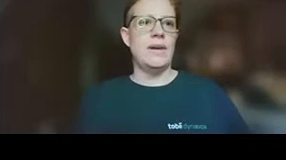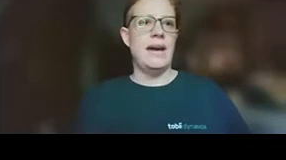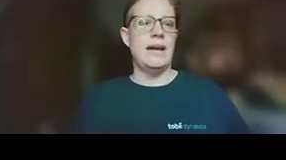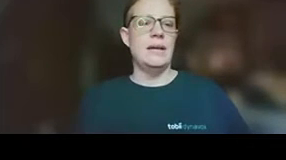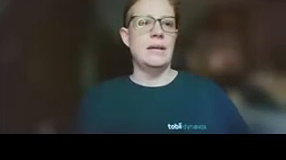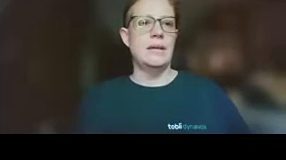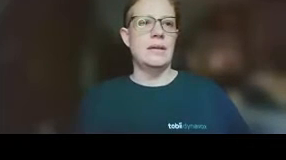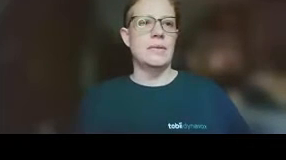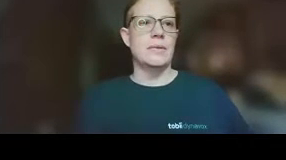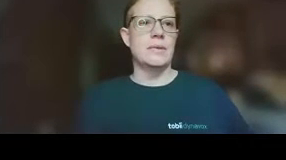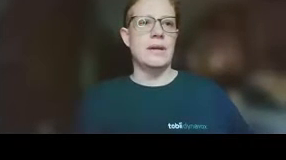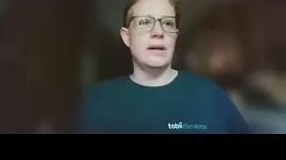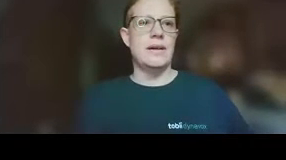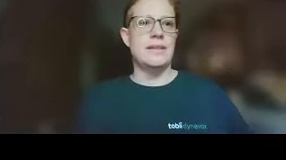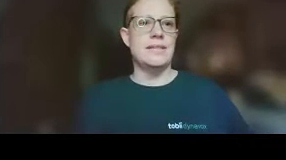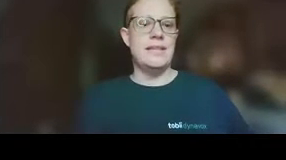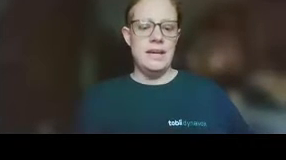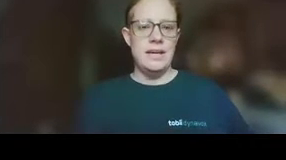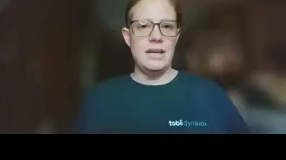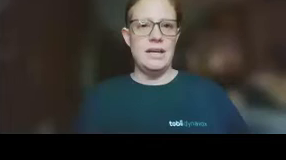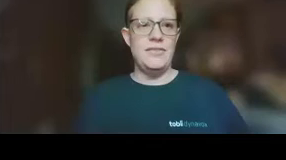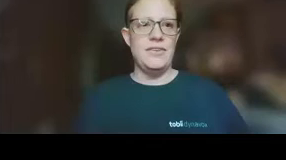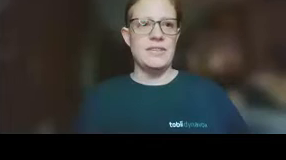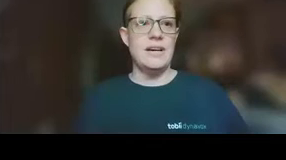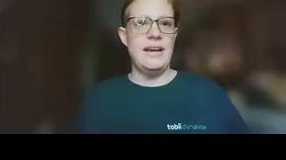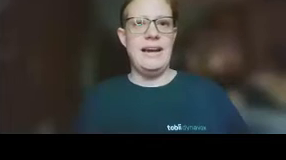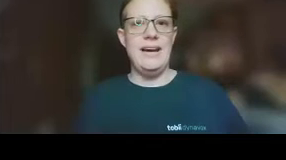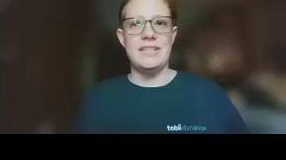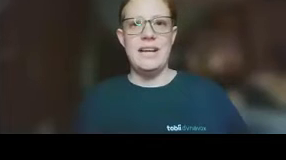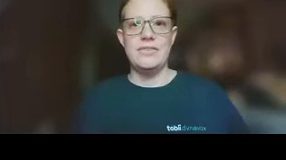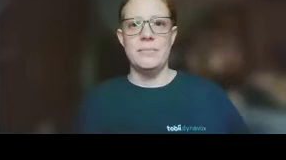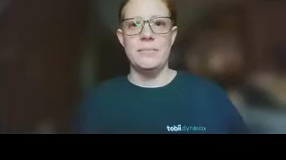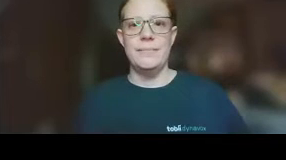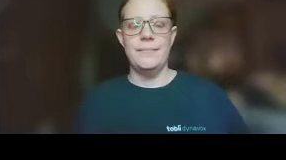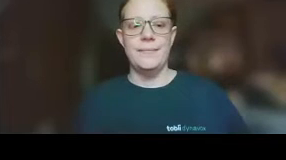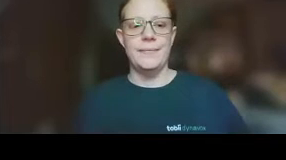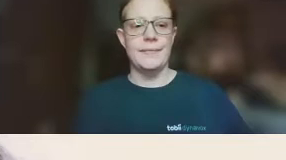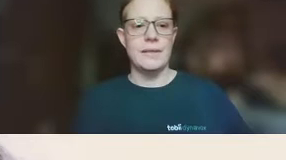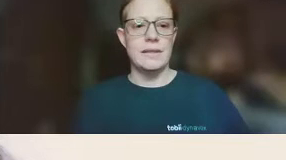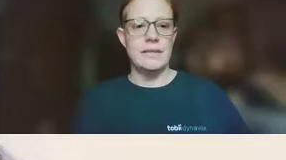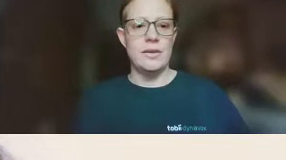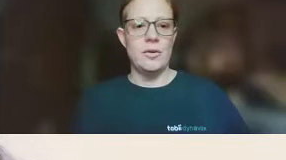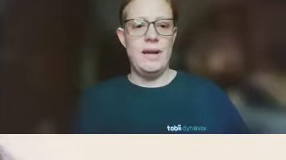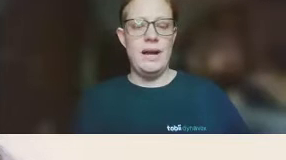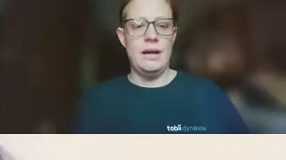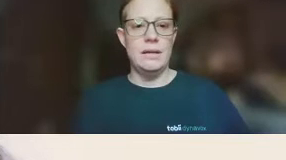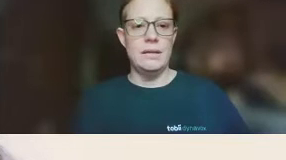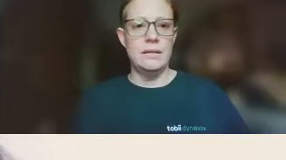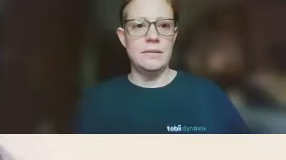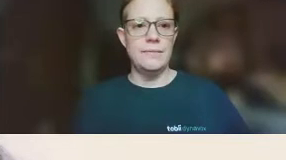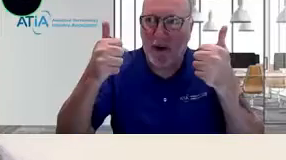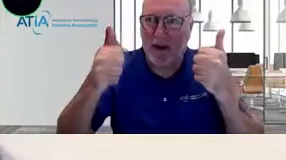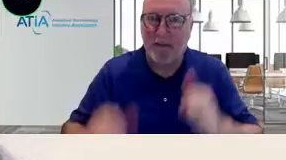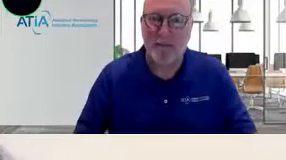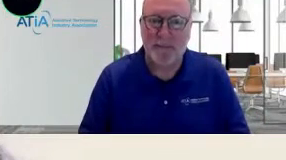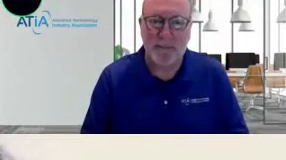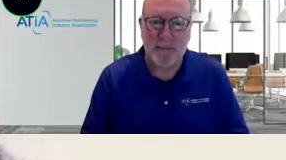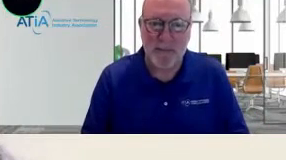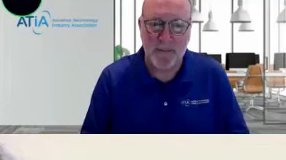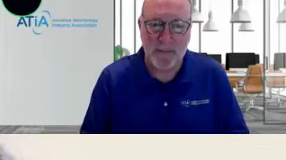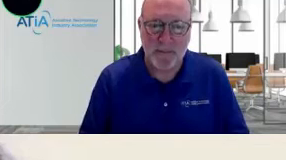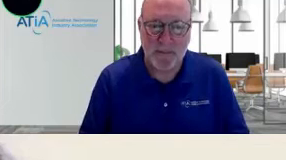Okay. Gonna see if it's gonna have a tantrum. Let's hope not. Working.